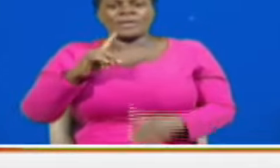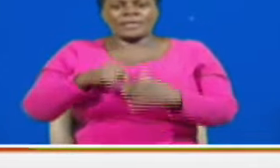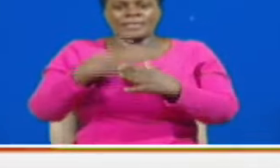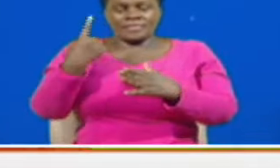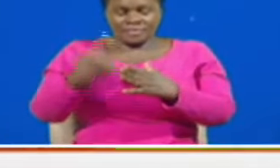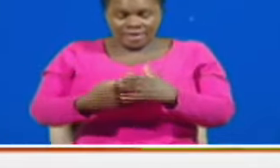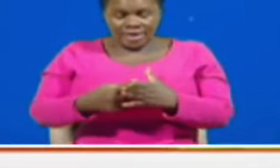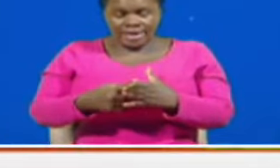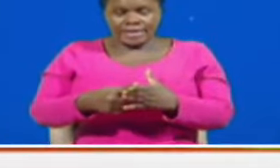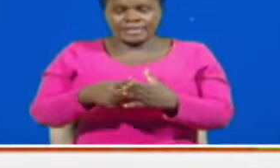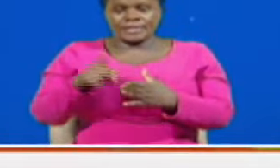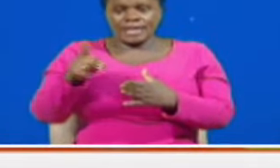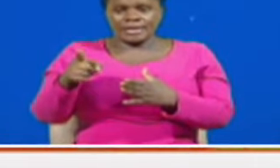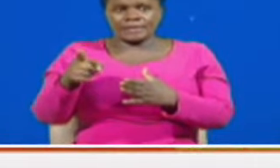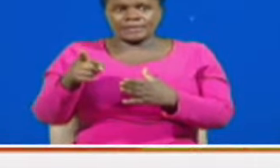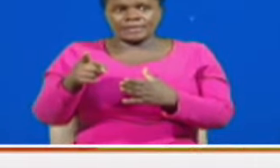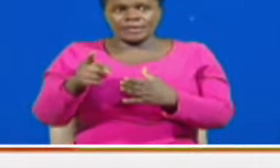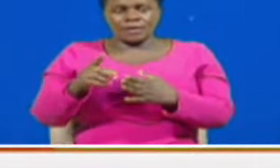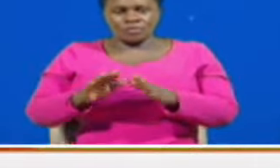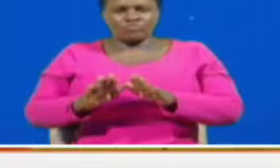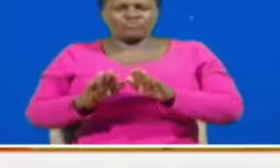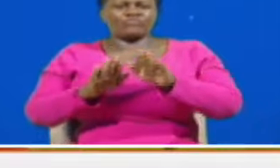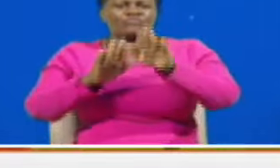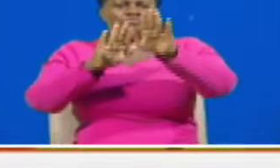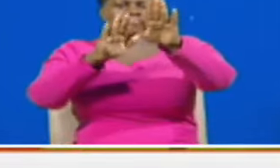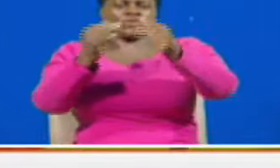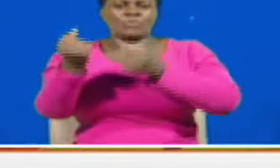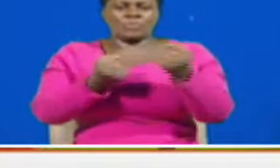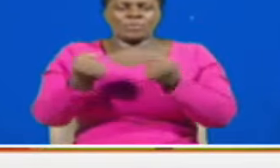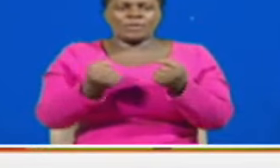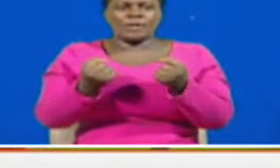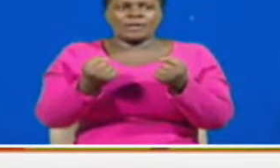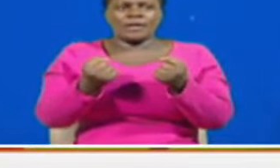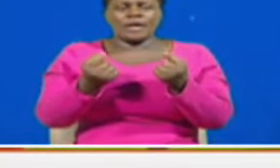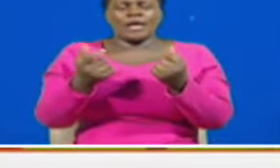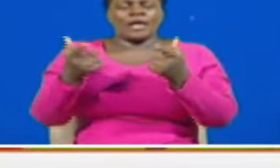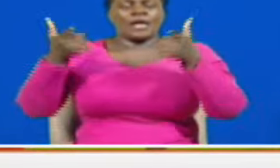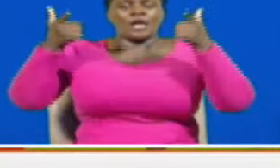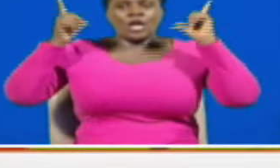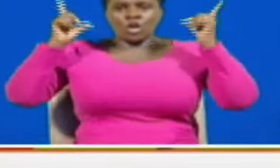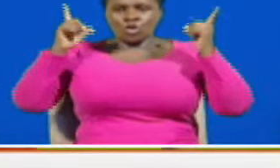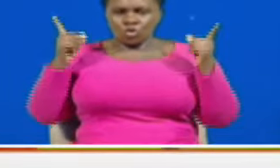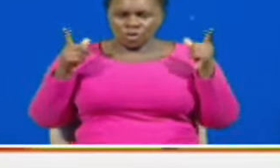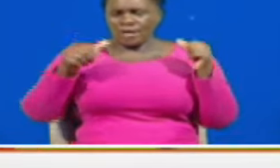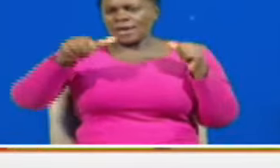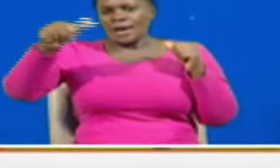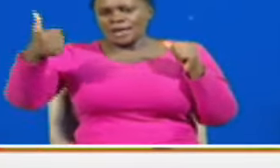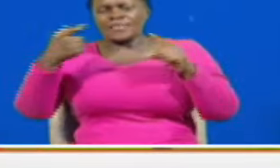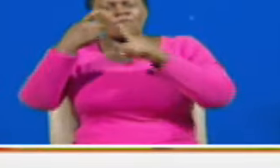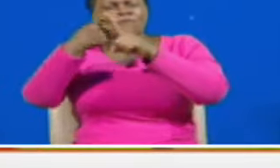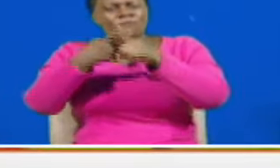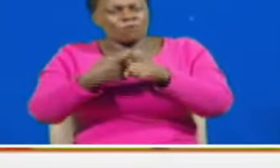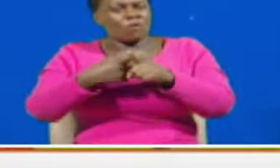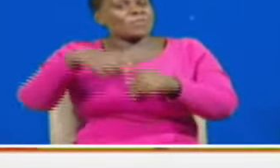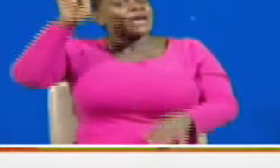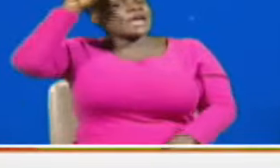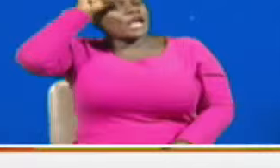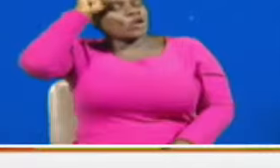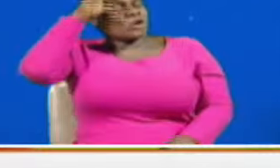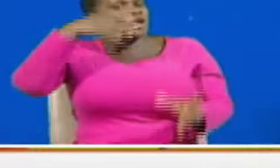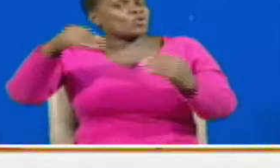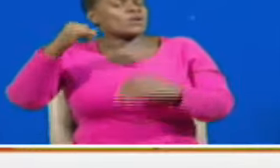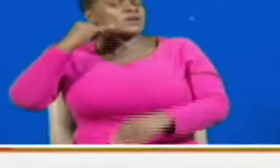katika accelerating lane na lori imbaye ilikuwa inatoka upande wa lori kuelekea